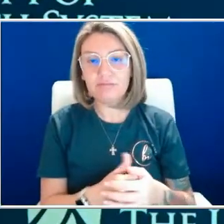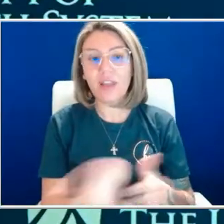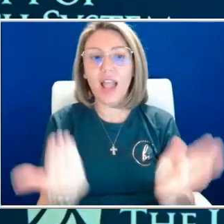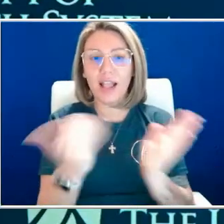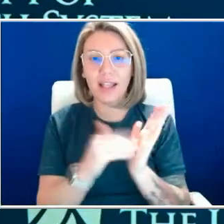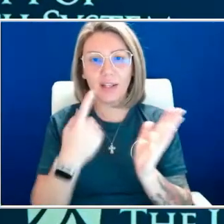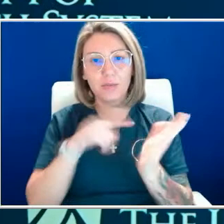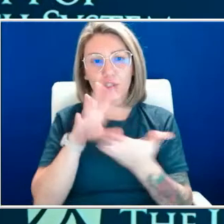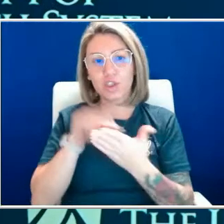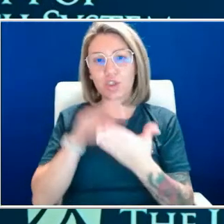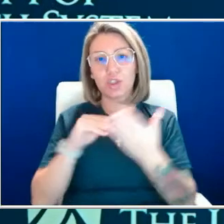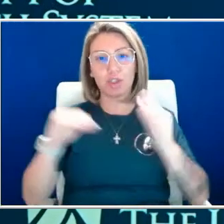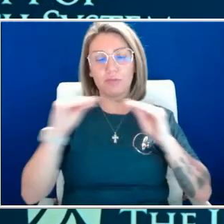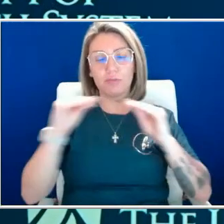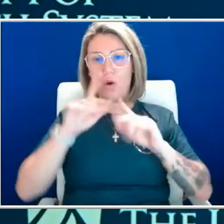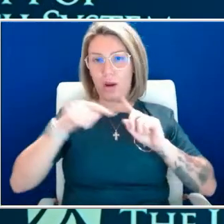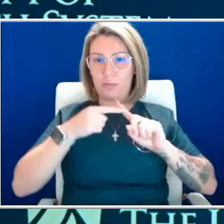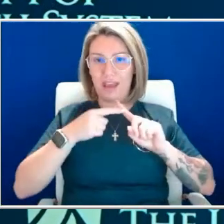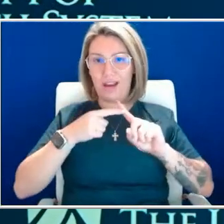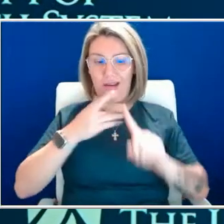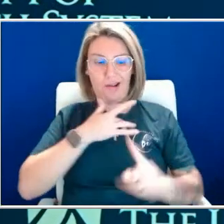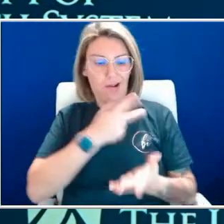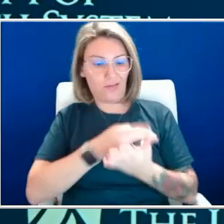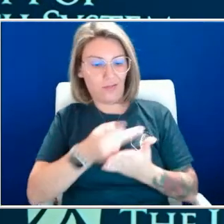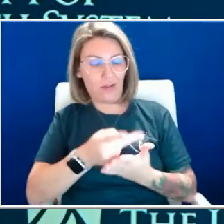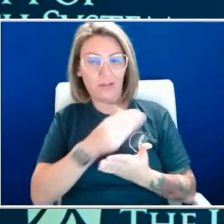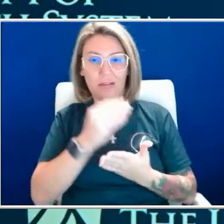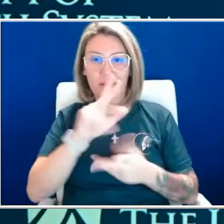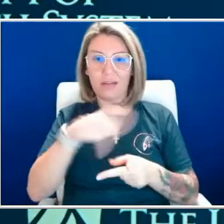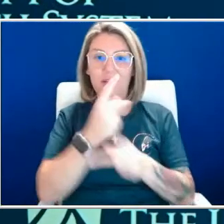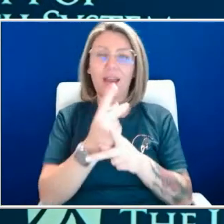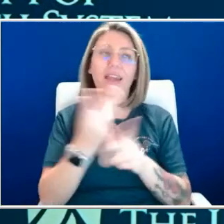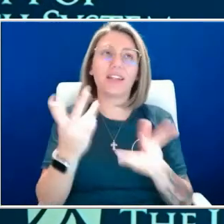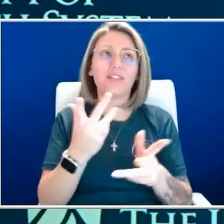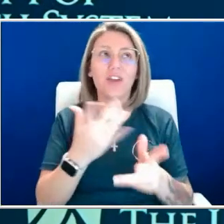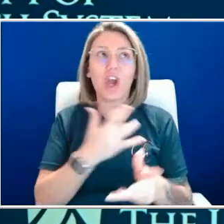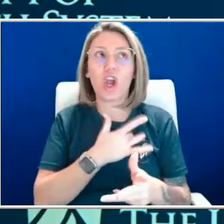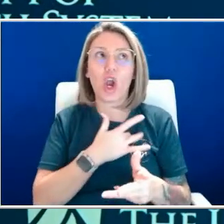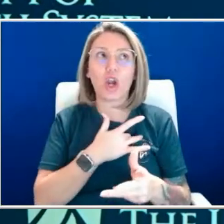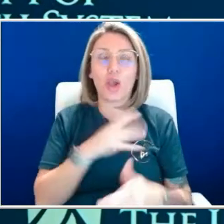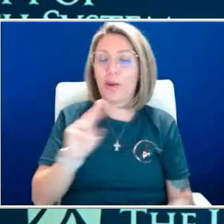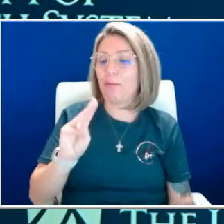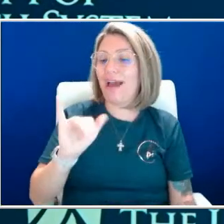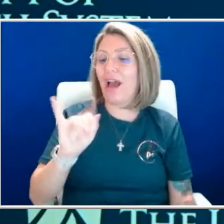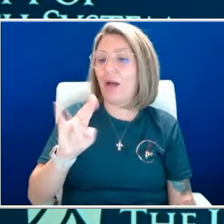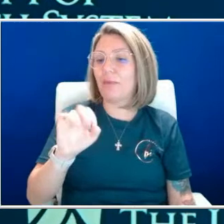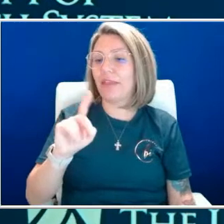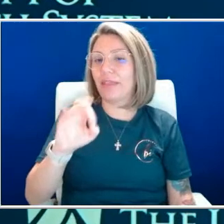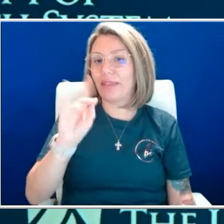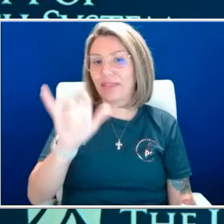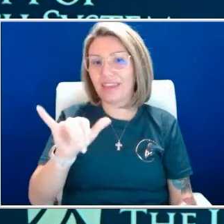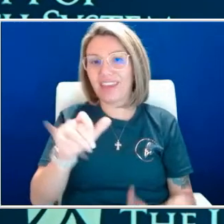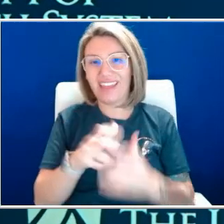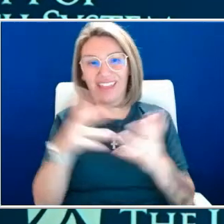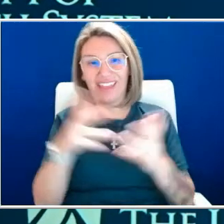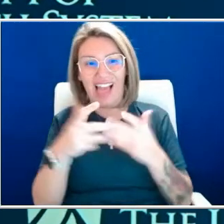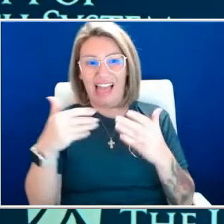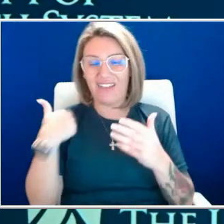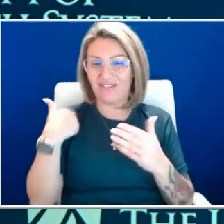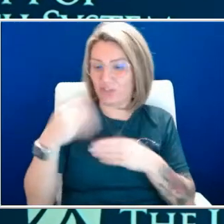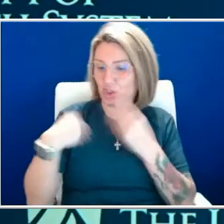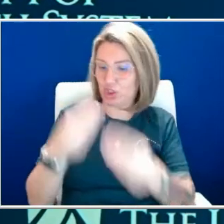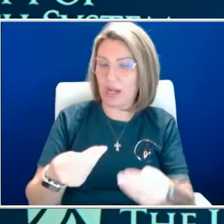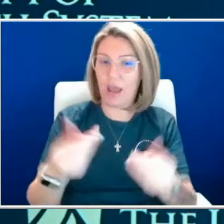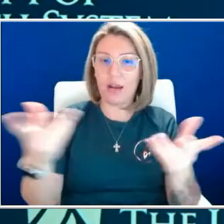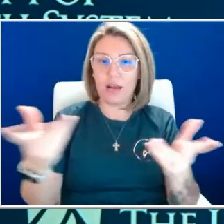more about heart failure and these kind of what we call cardiomyopathies. A lot of them have a genetic underpinning to it. And we've done really